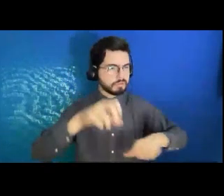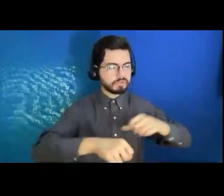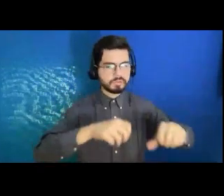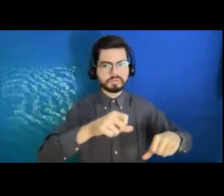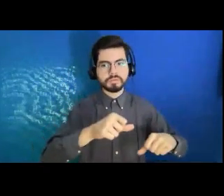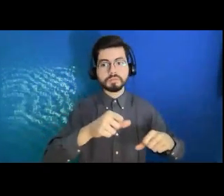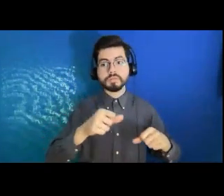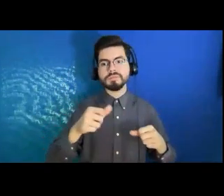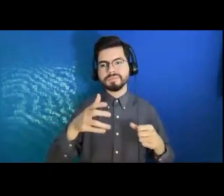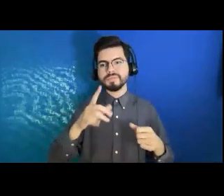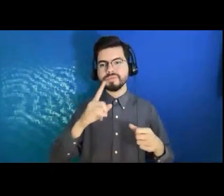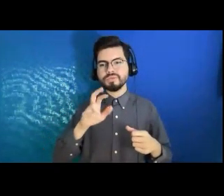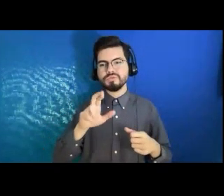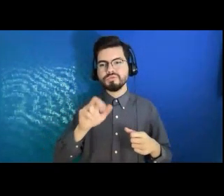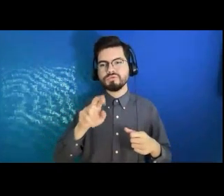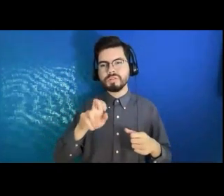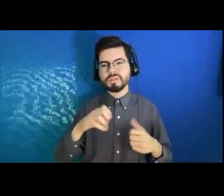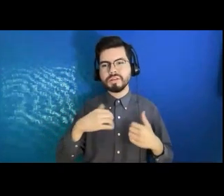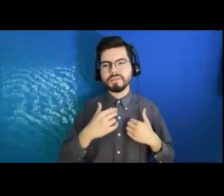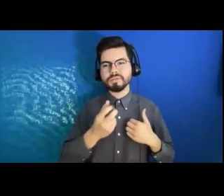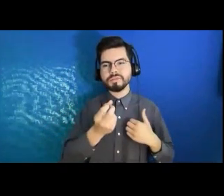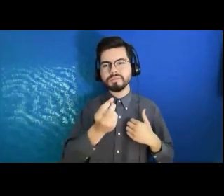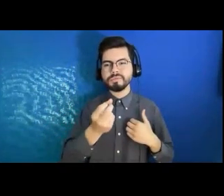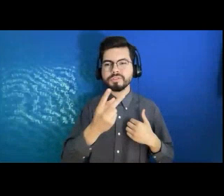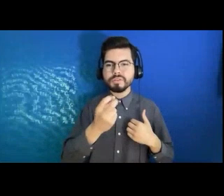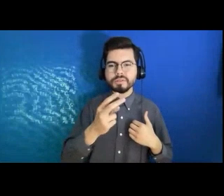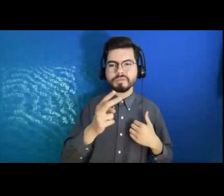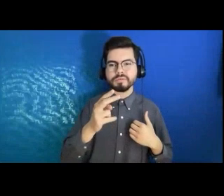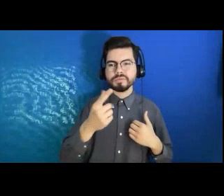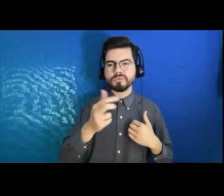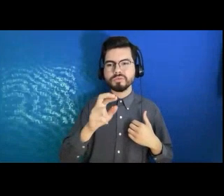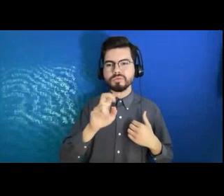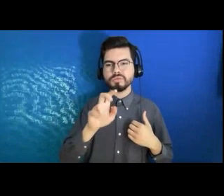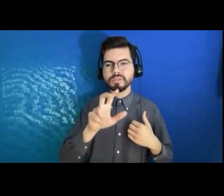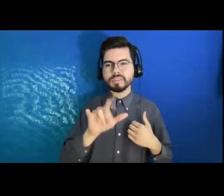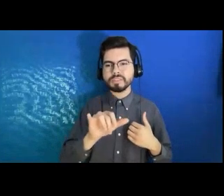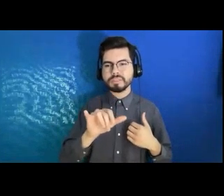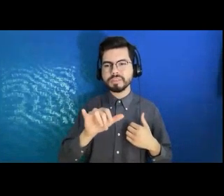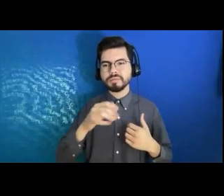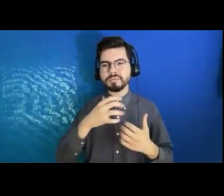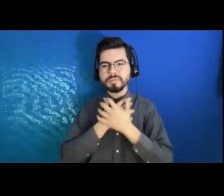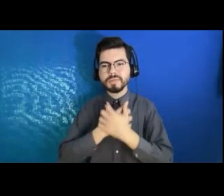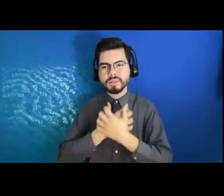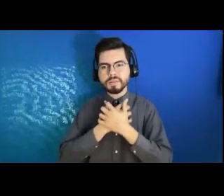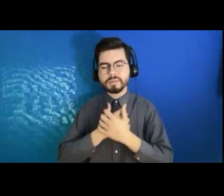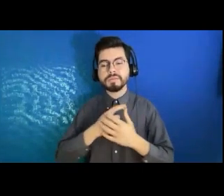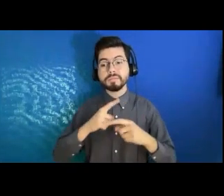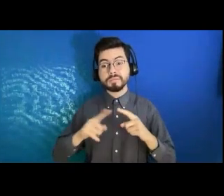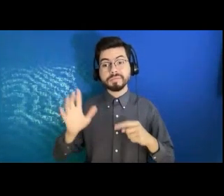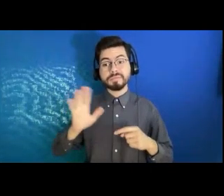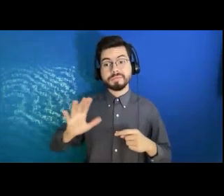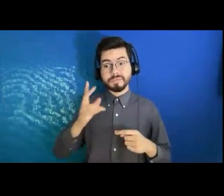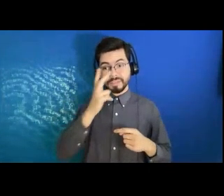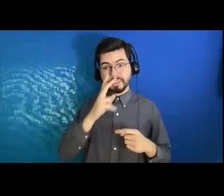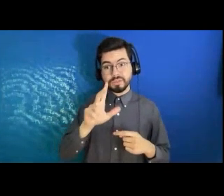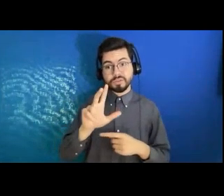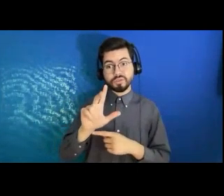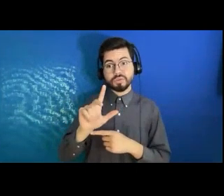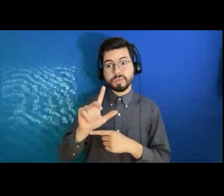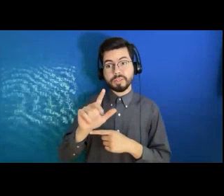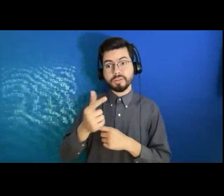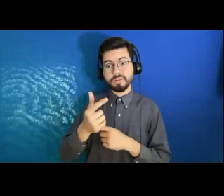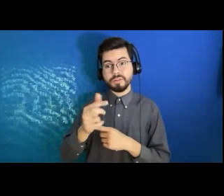on one bison carcass in Hayden Valley. We've seen as many as 23 different grizzly bears on a bison carcass in Hayden